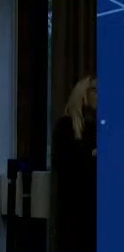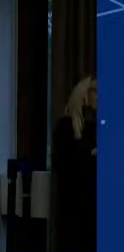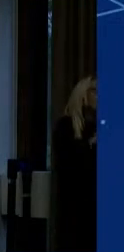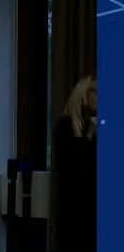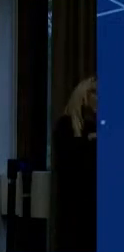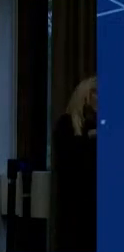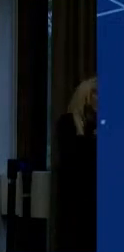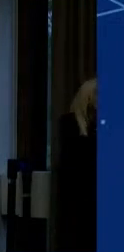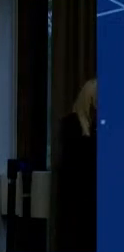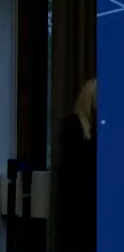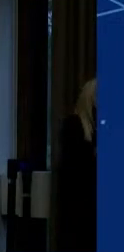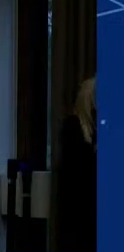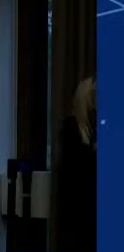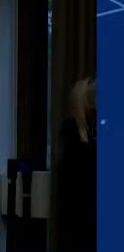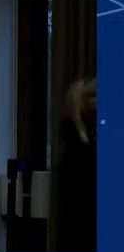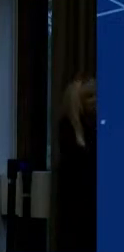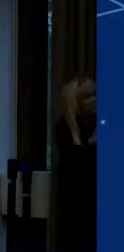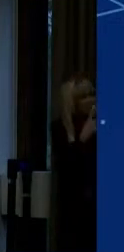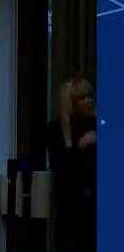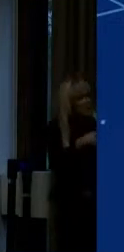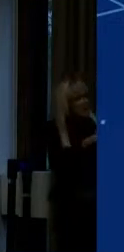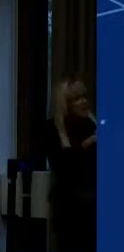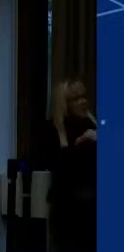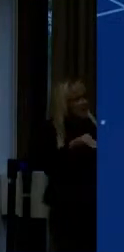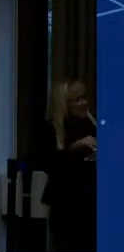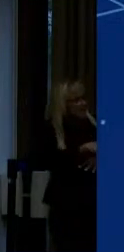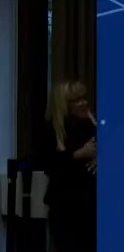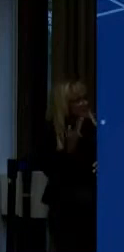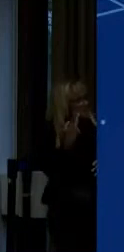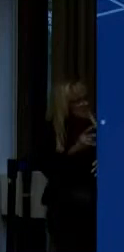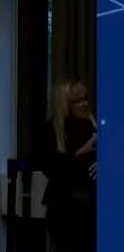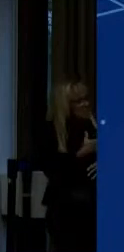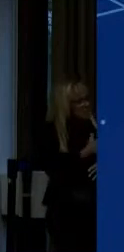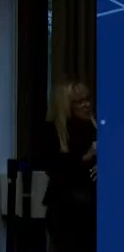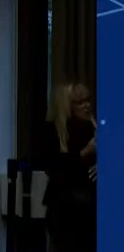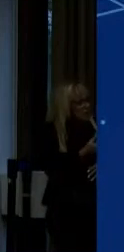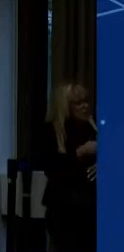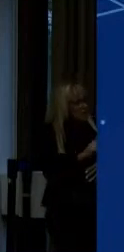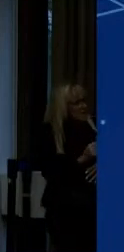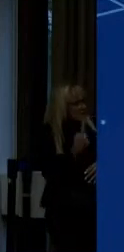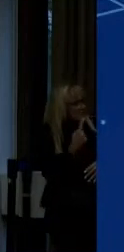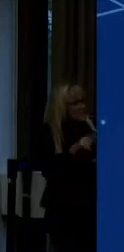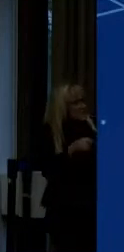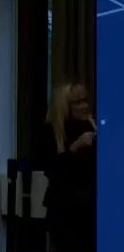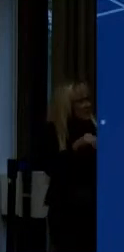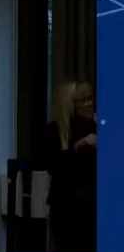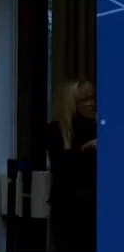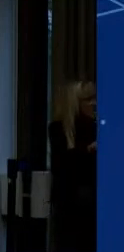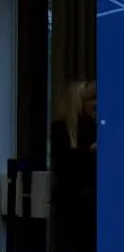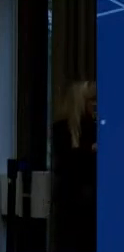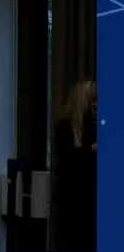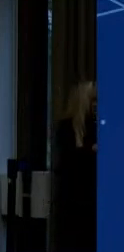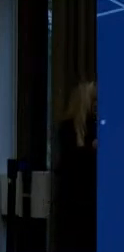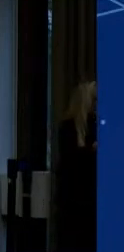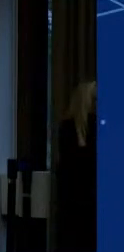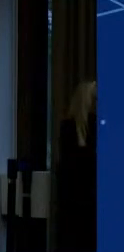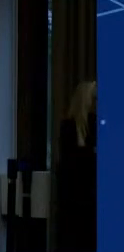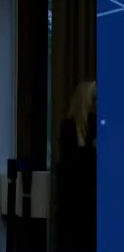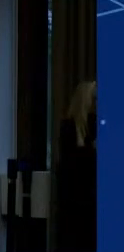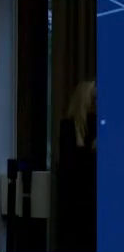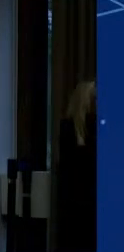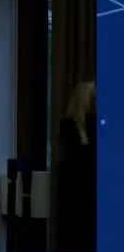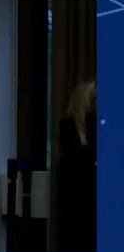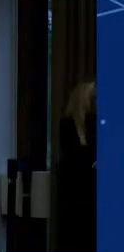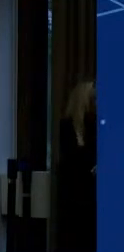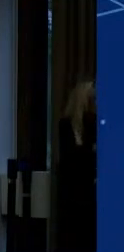to know, well, if the character is telling me there's negative effects, let's see what ChatGPT says about the negative effects of eating spinach. So